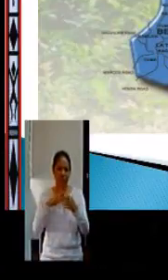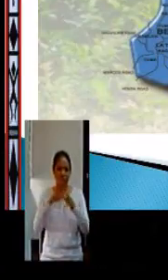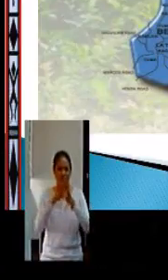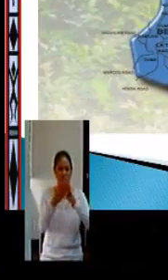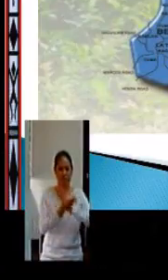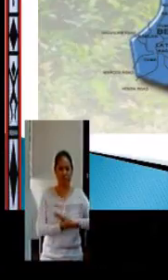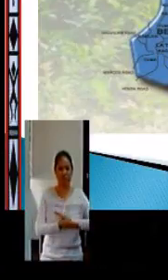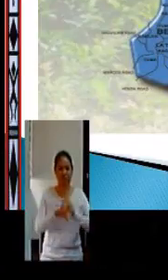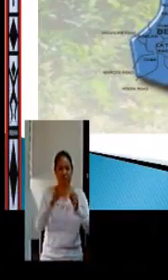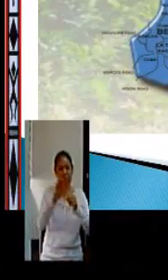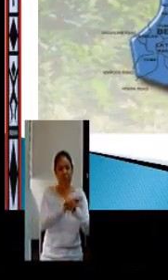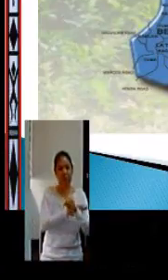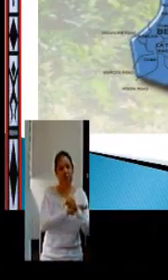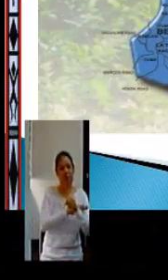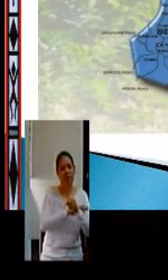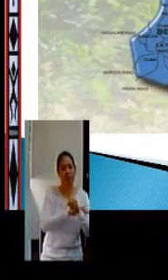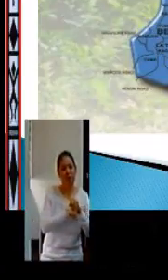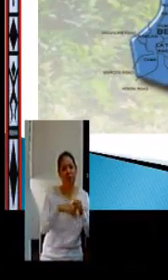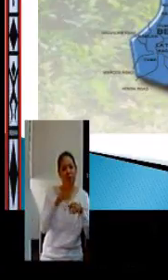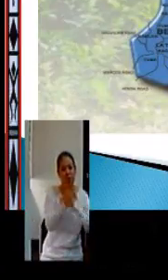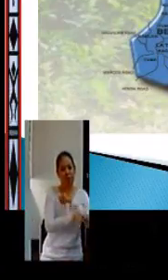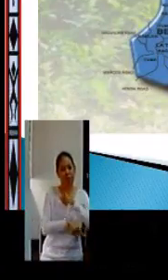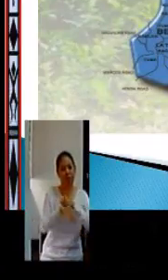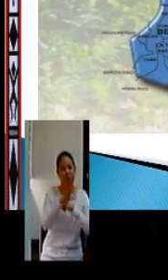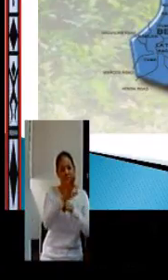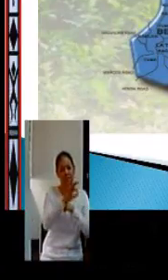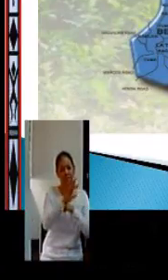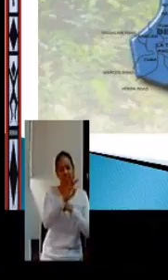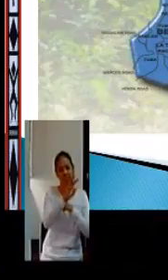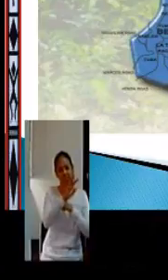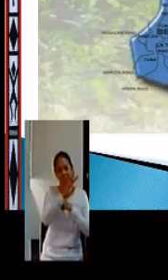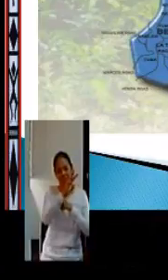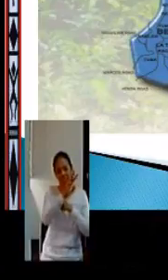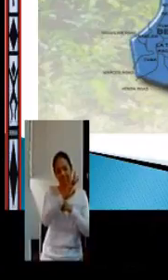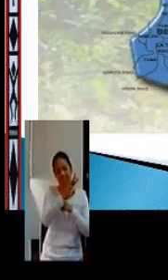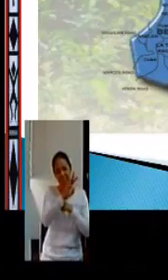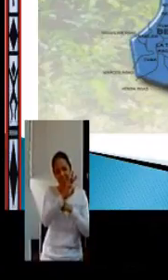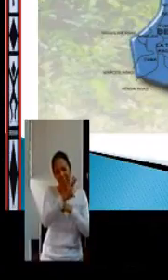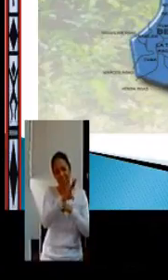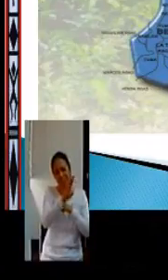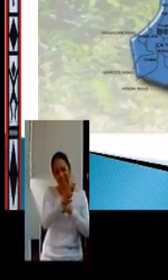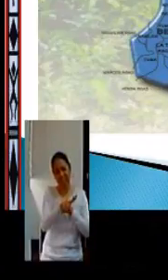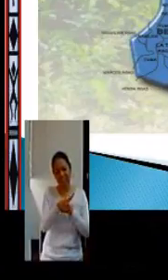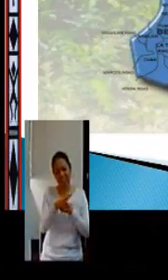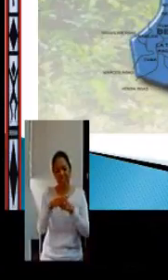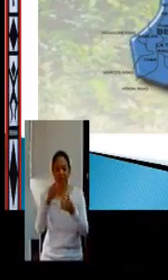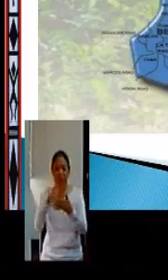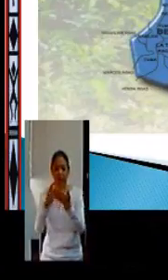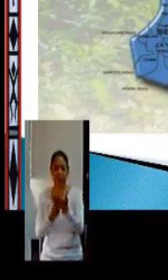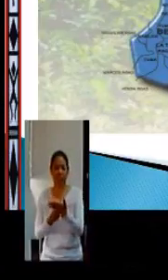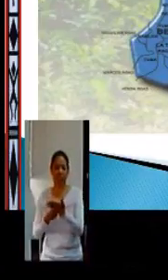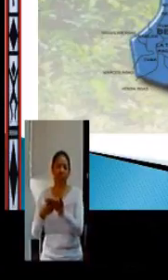full-fledged province in 1966, we were part of the old Mountain Province. But when President